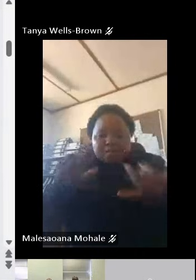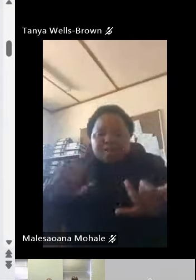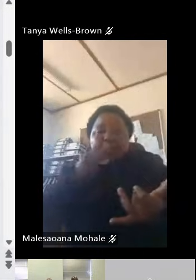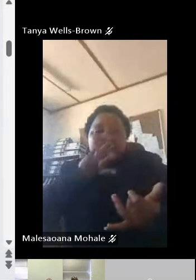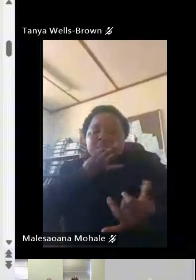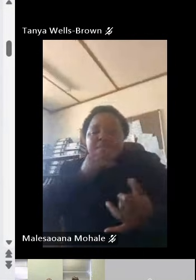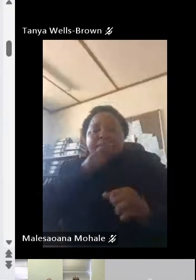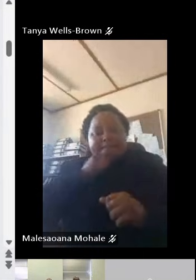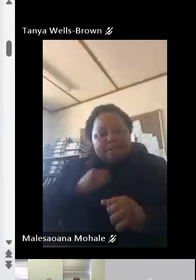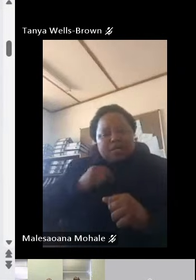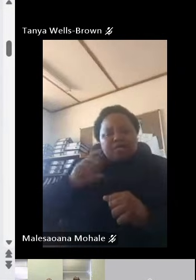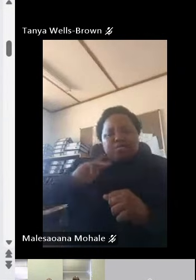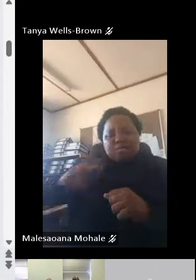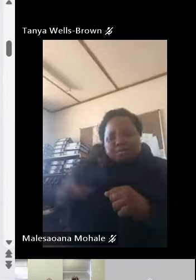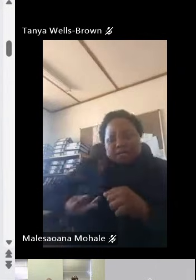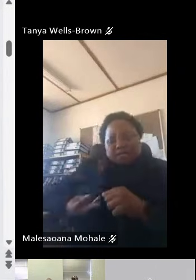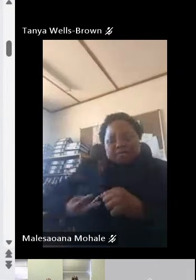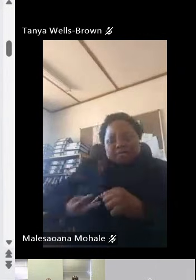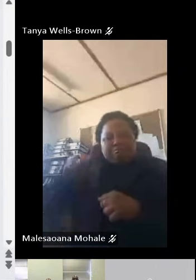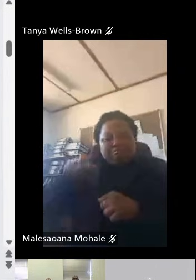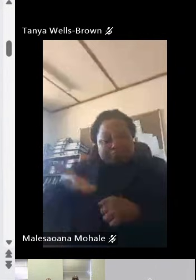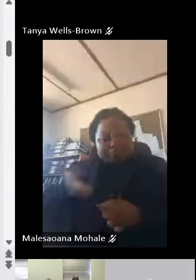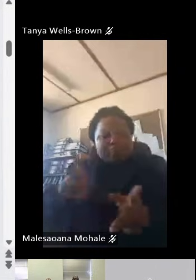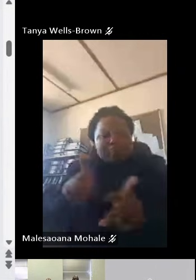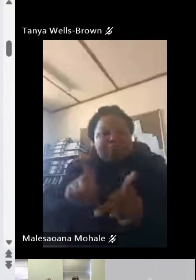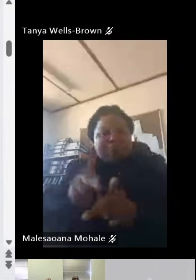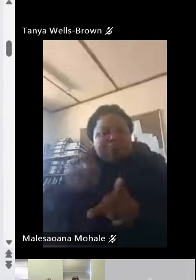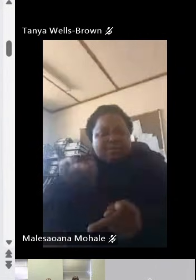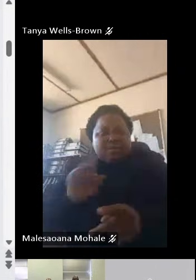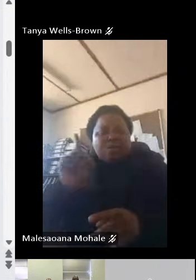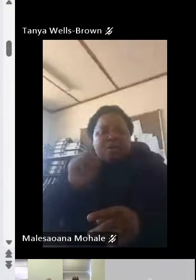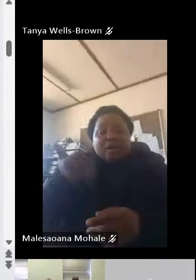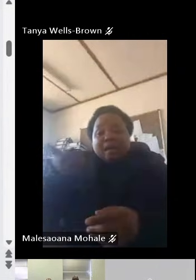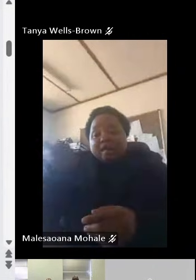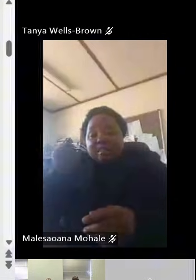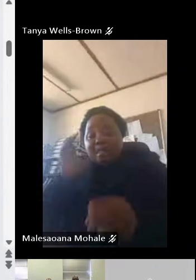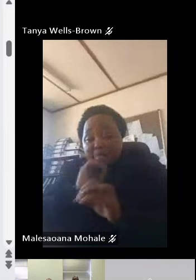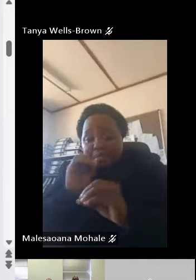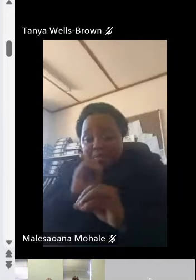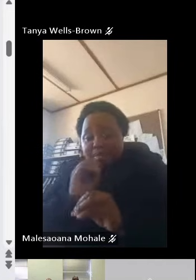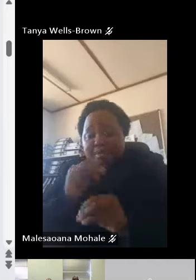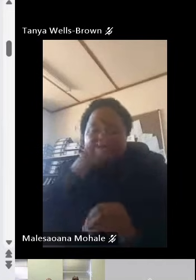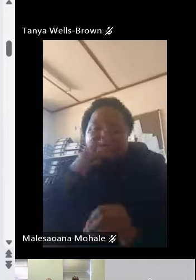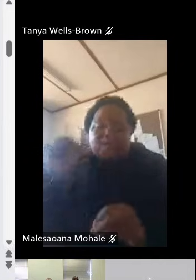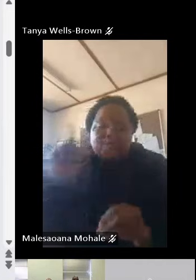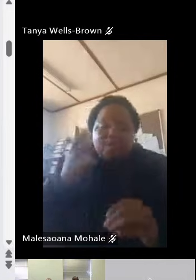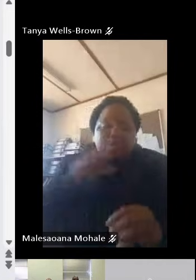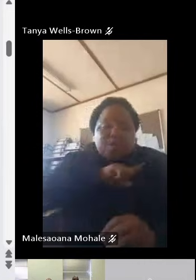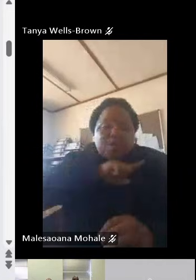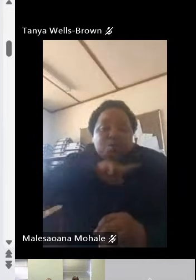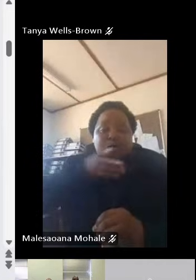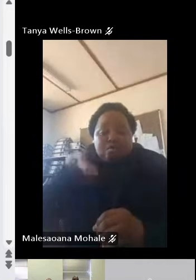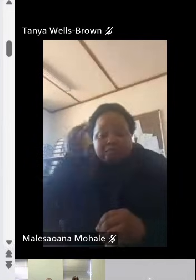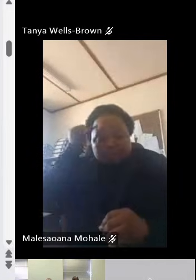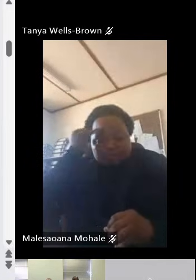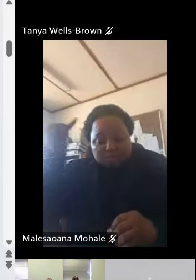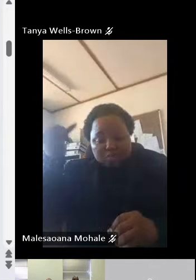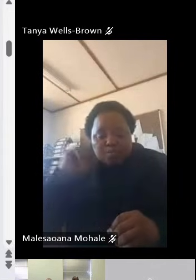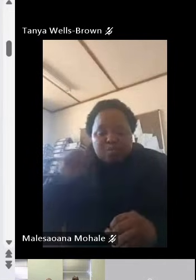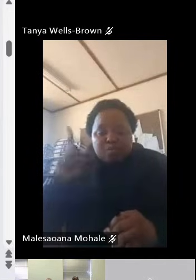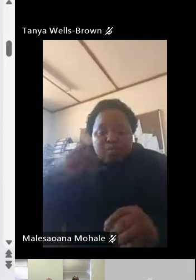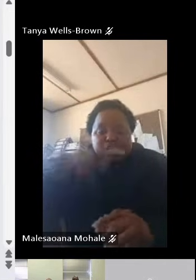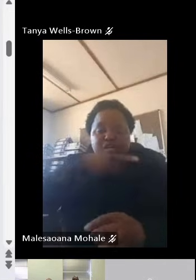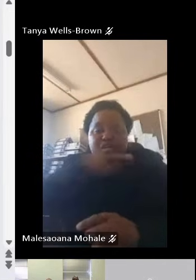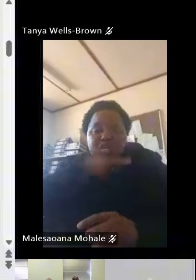women, what about others? They were not there. That is why these issues of gender inclusion,